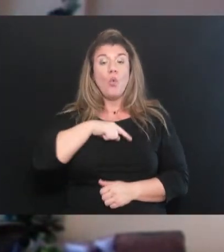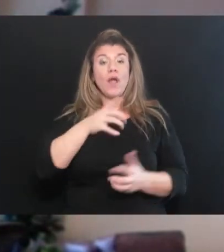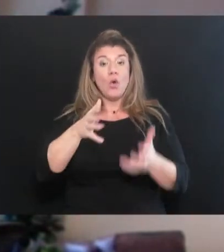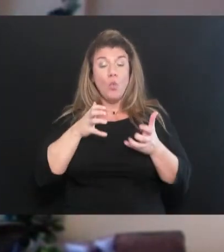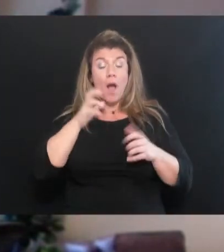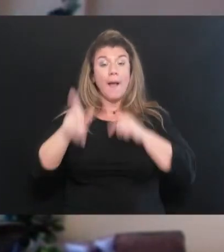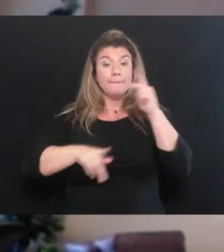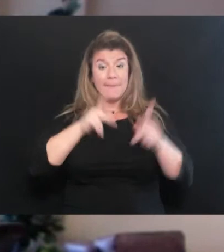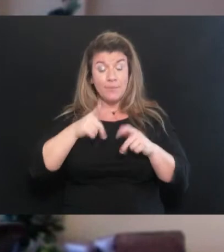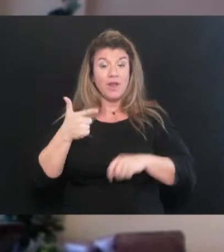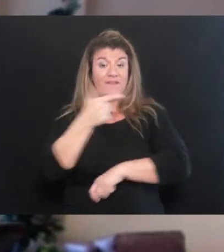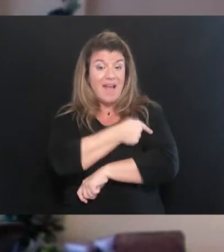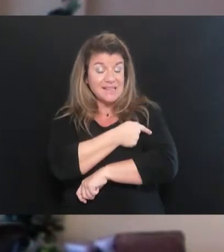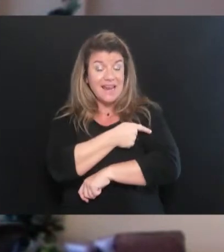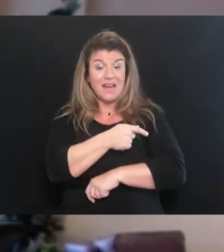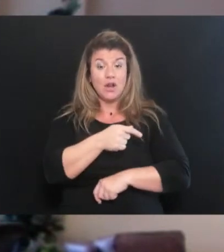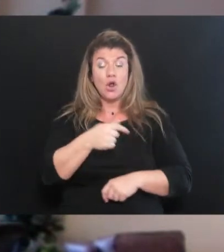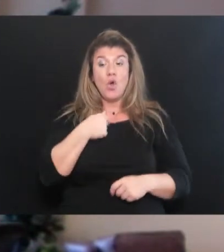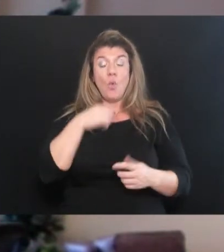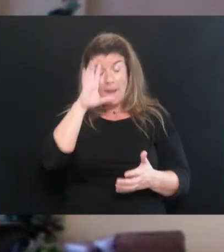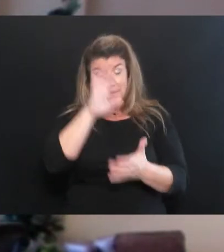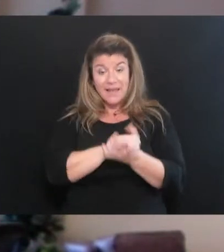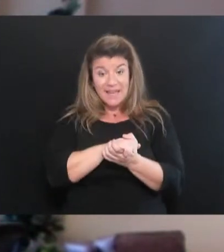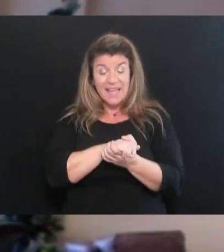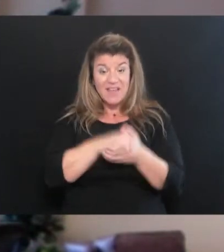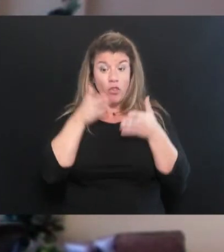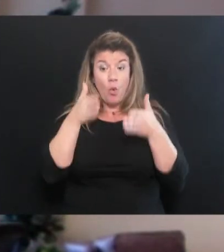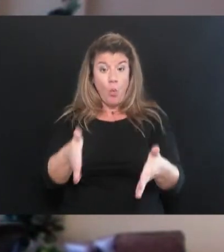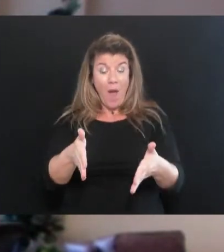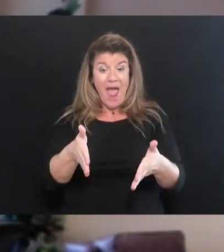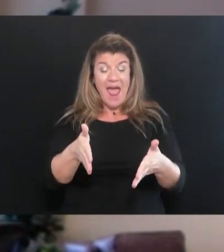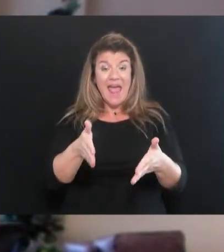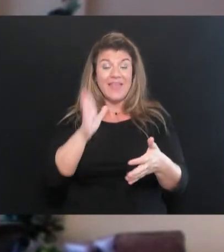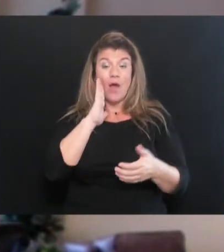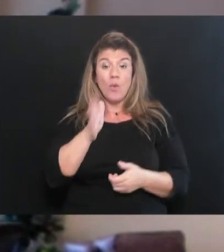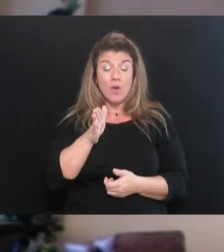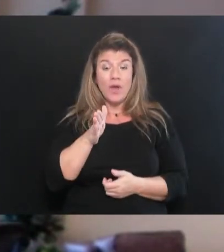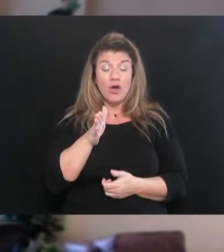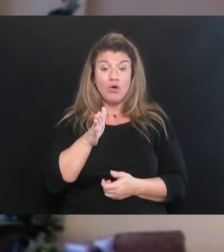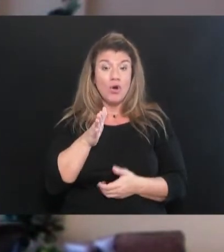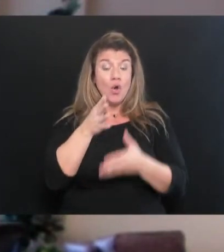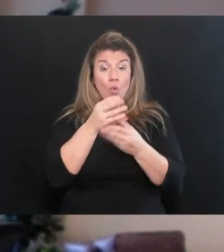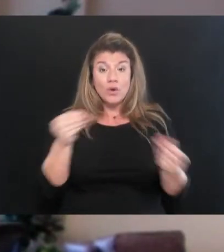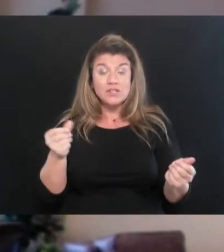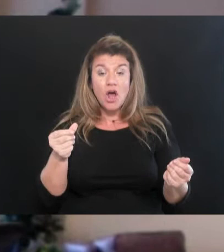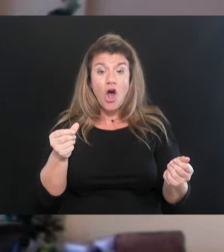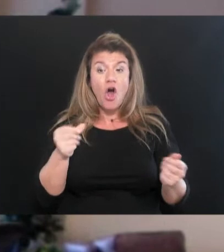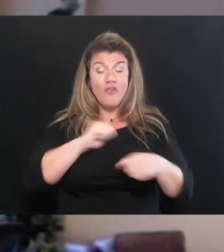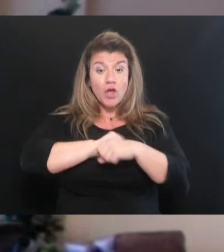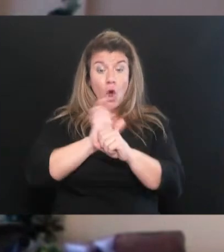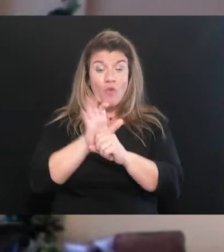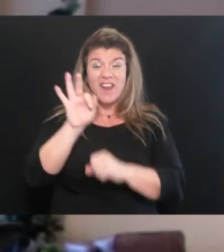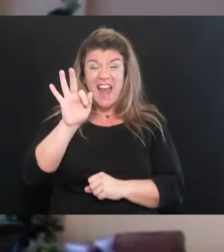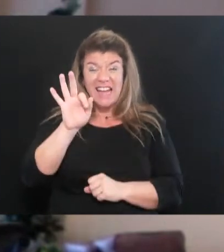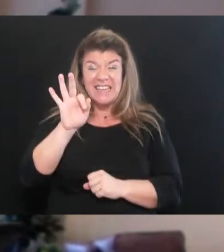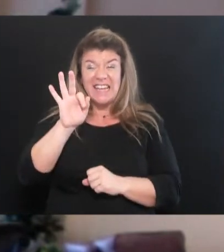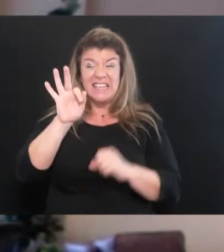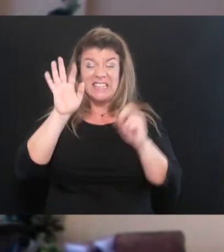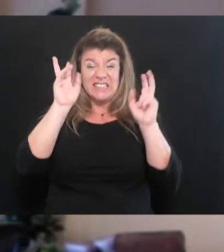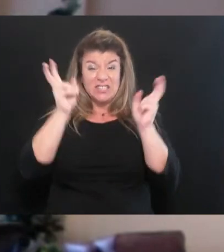get vaccinated. We all believe that the way that we're going to resolve the COVID-19